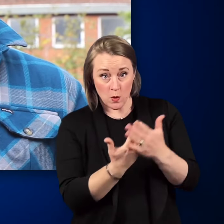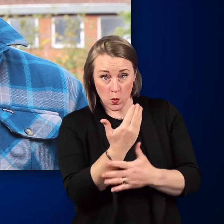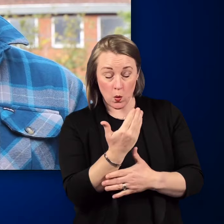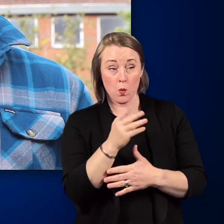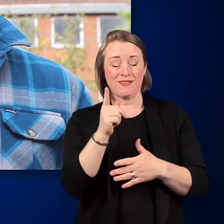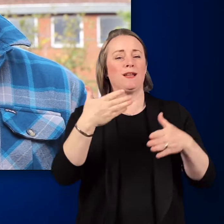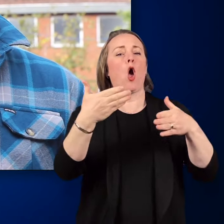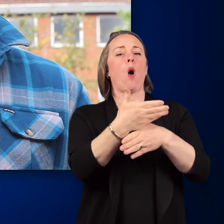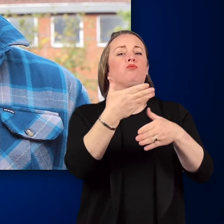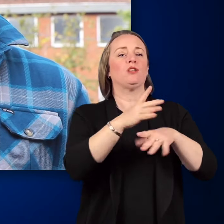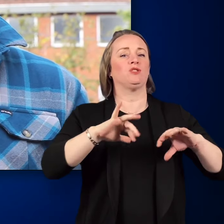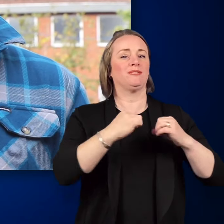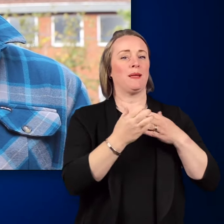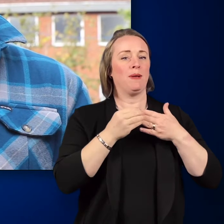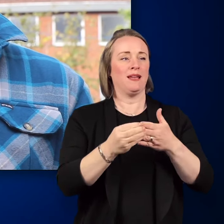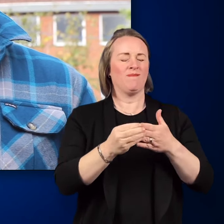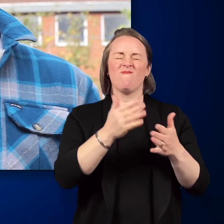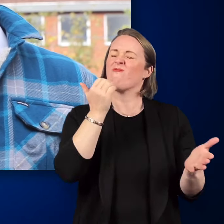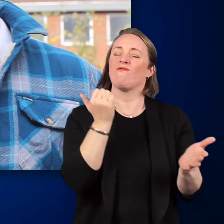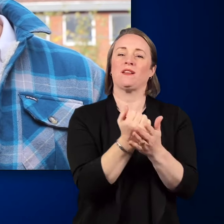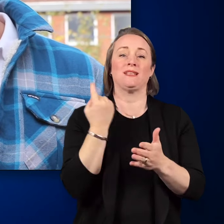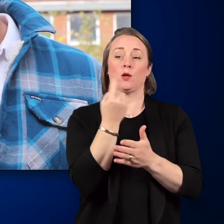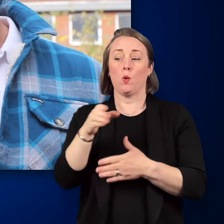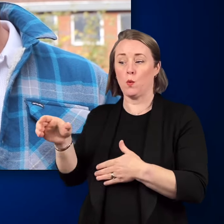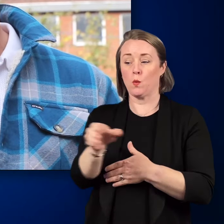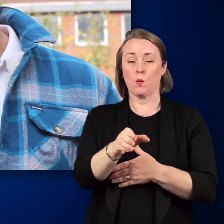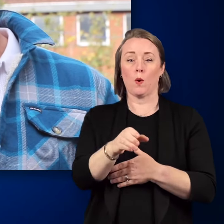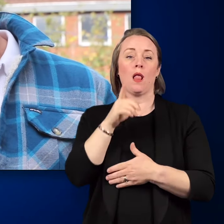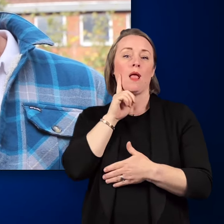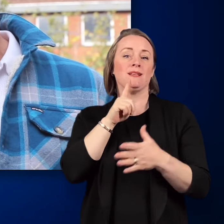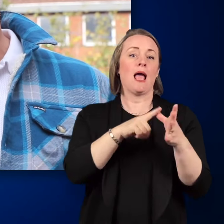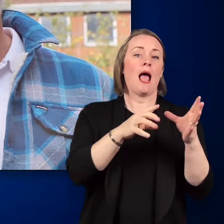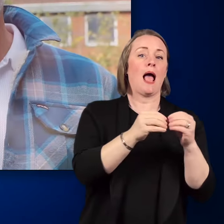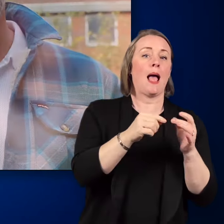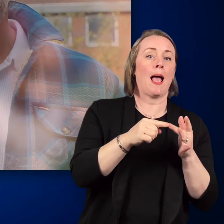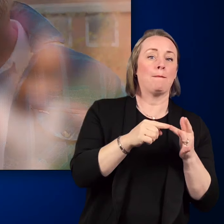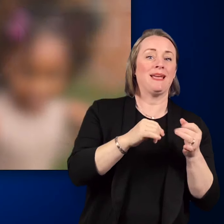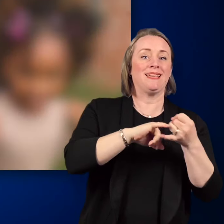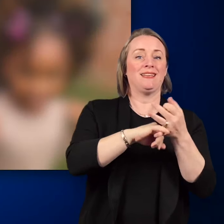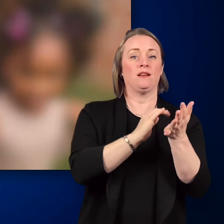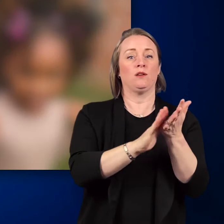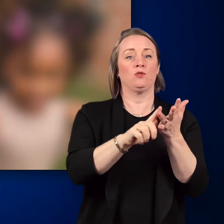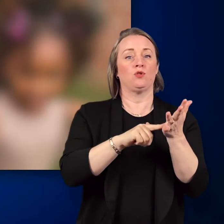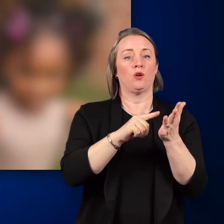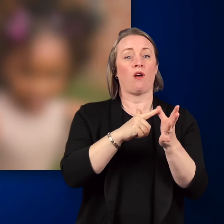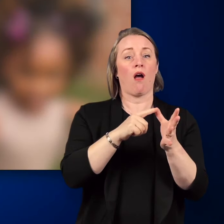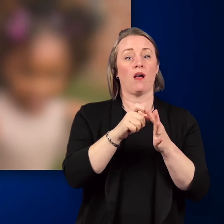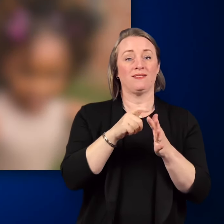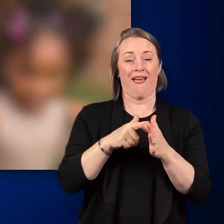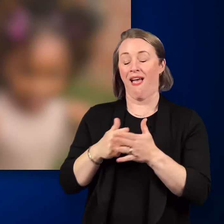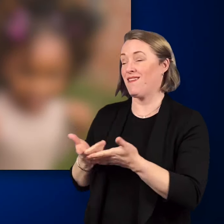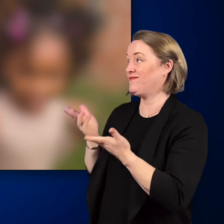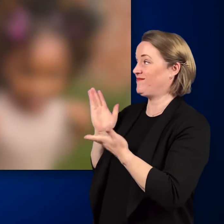delighted to tell you that we've appointed Abby Shatade to that role. Hopefully a pic of Abby and perhaps her family are going to come up